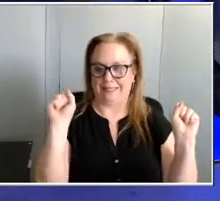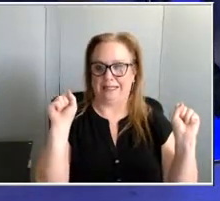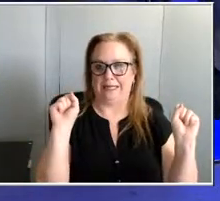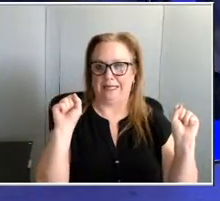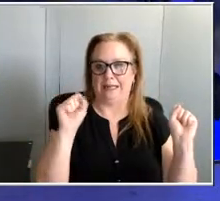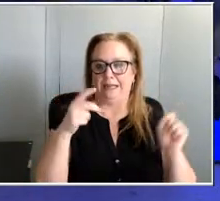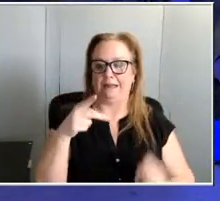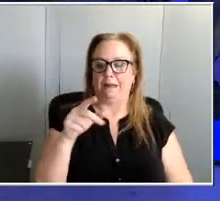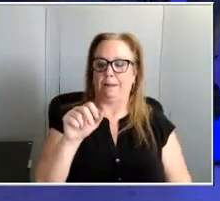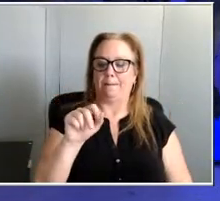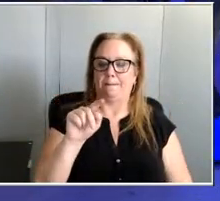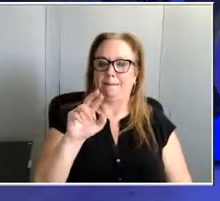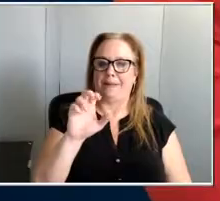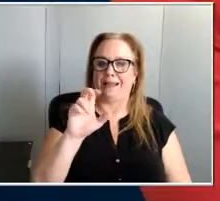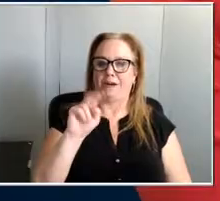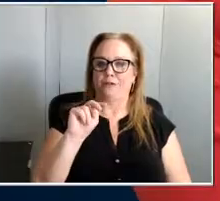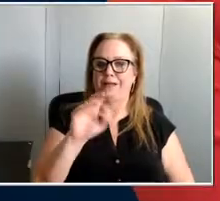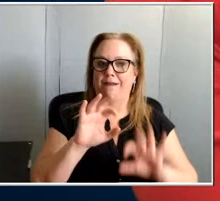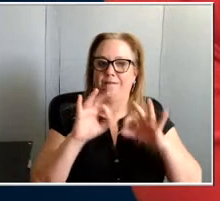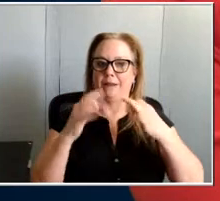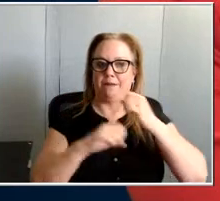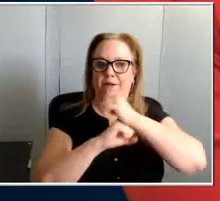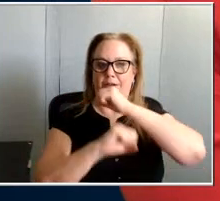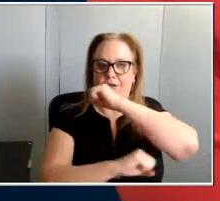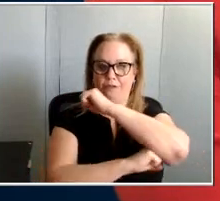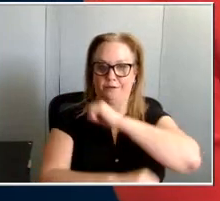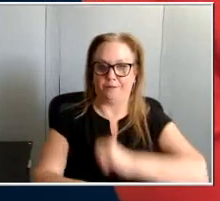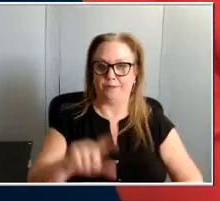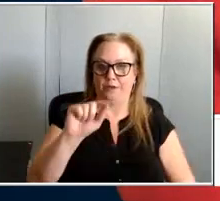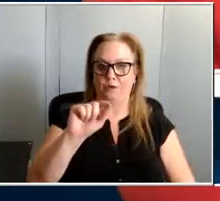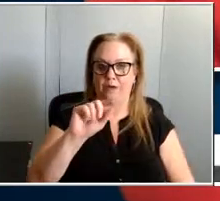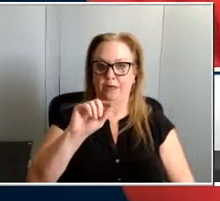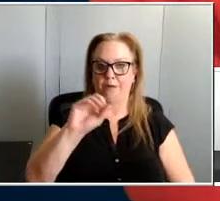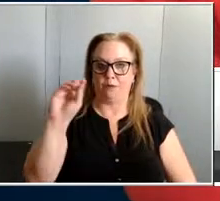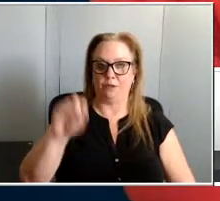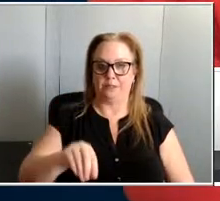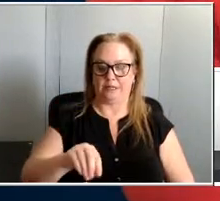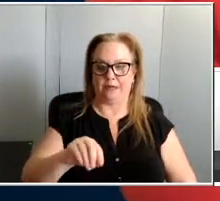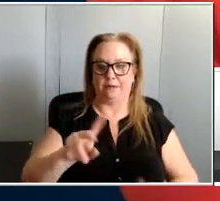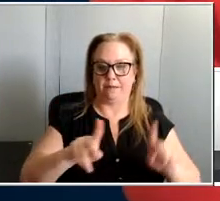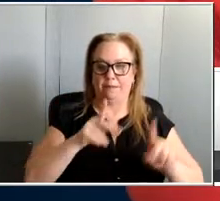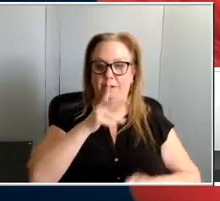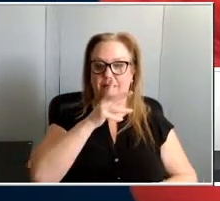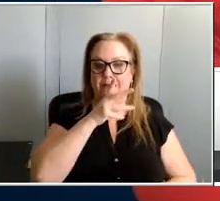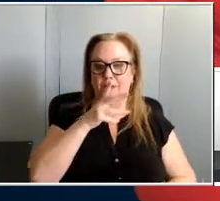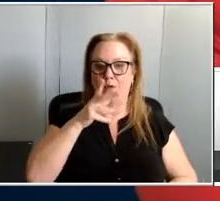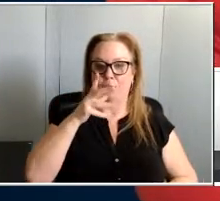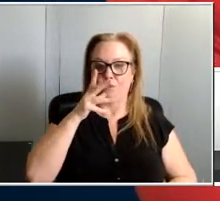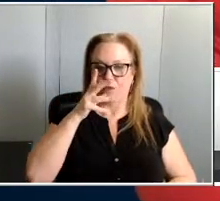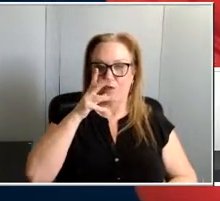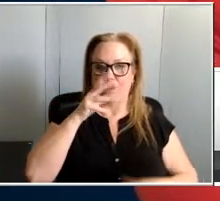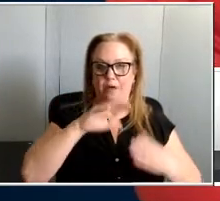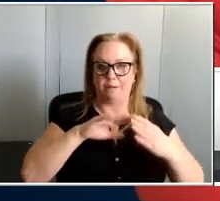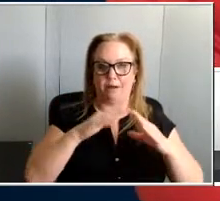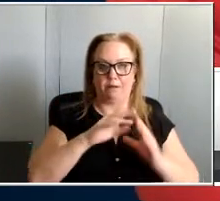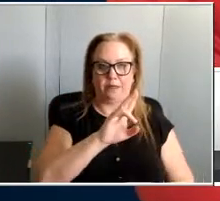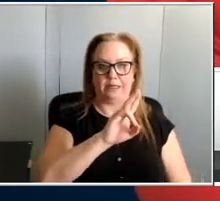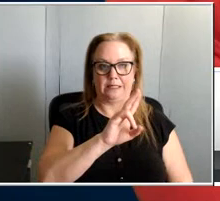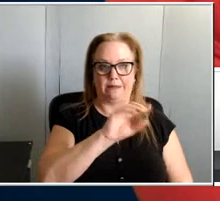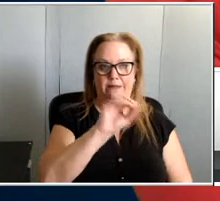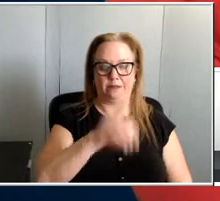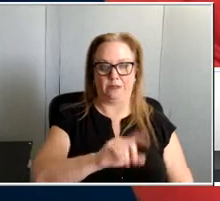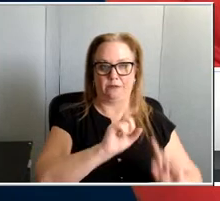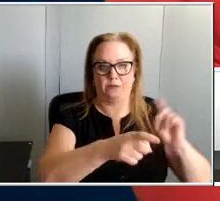Patterson Family Foundation. 20% of the population lives in a rural community, but only 7% of the philanthropic dollars